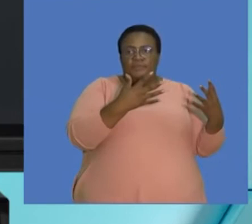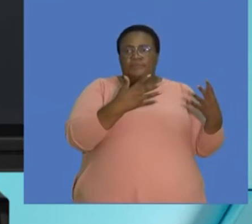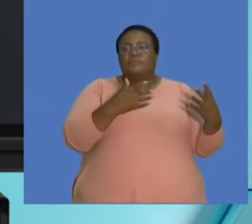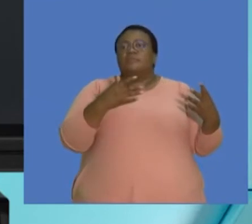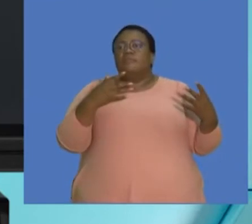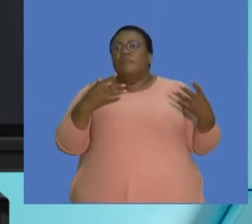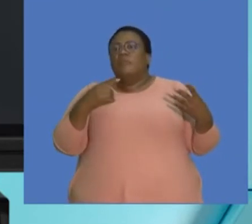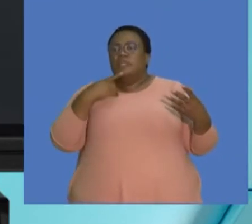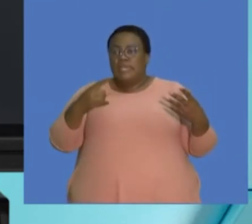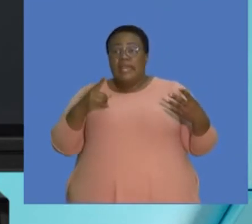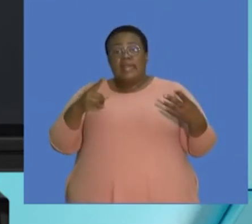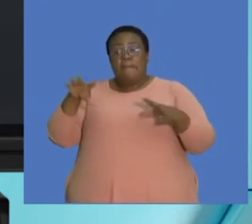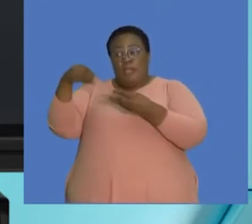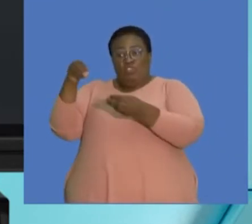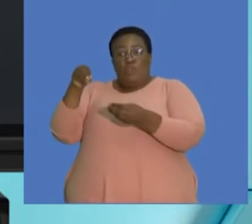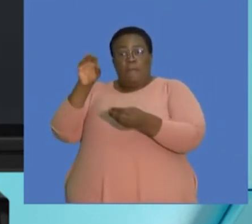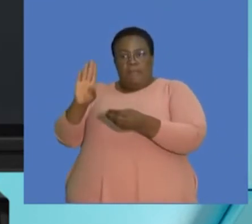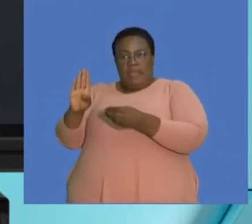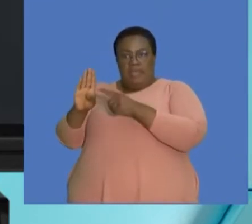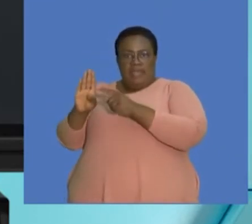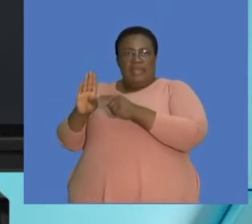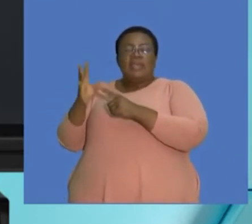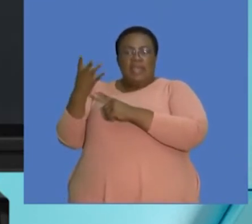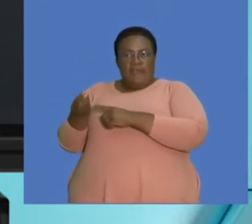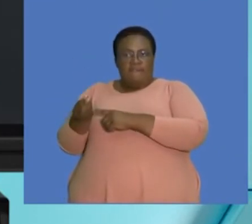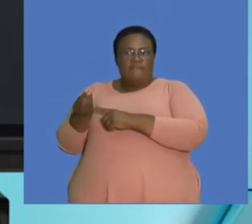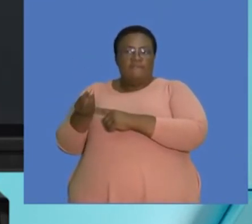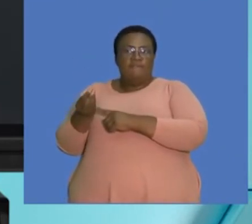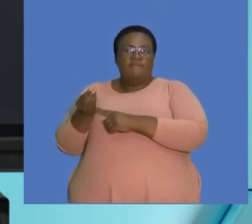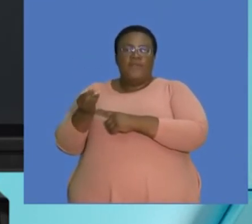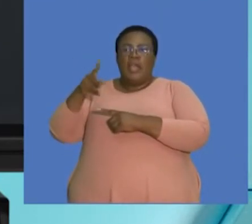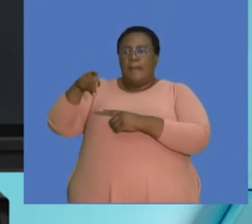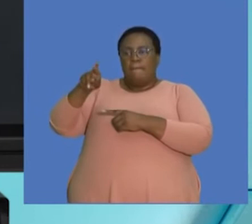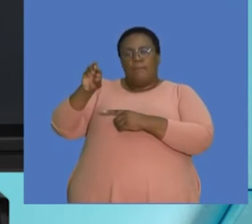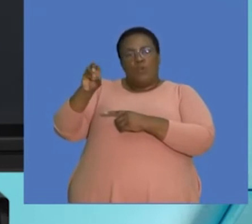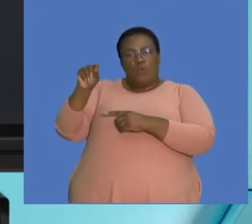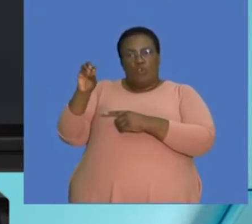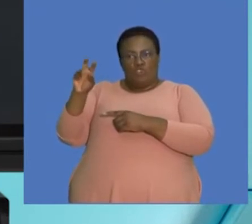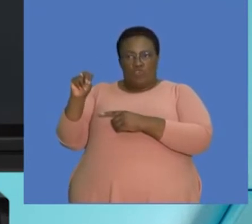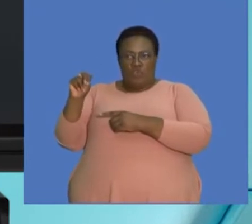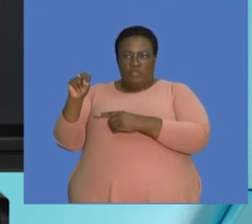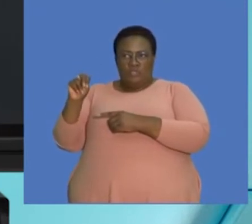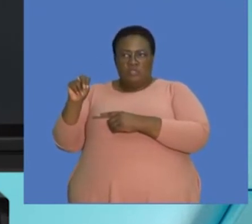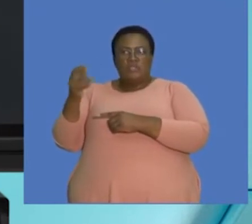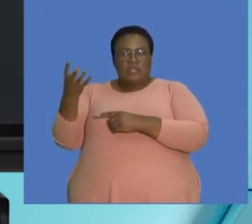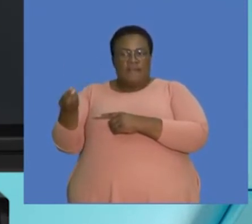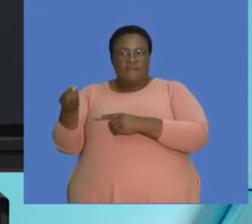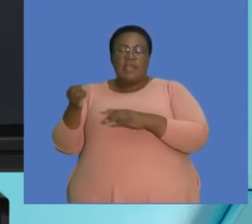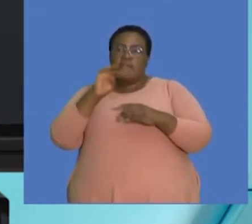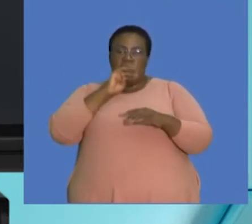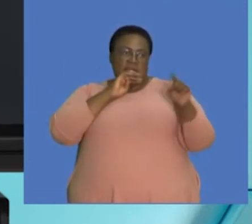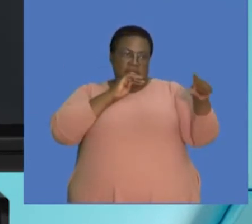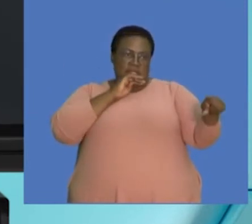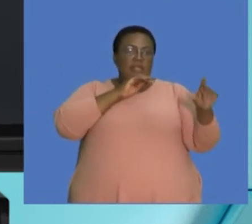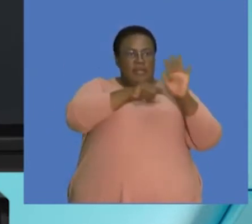argument's sake material B has got a certain number of protons as an example in excess, it means A